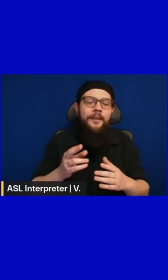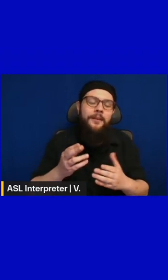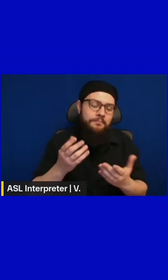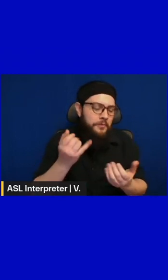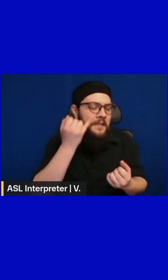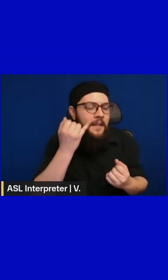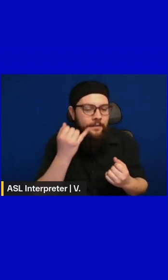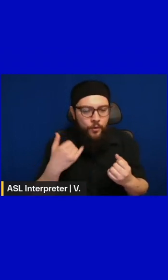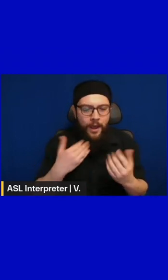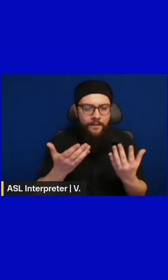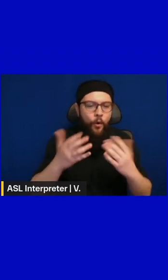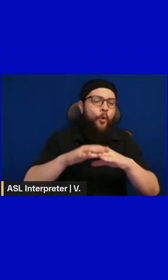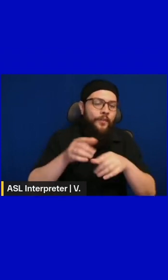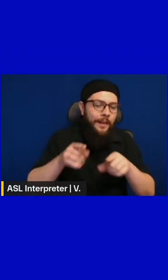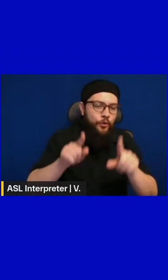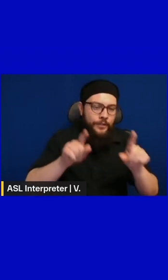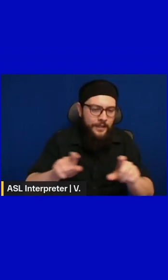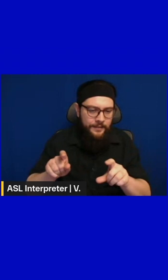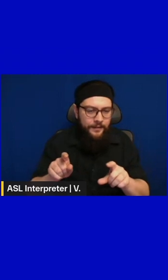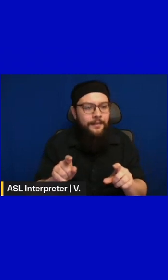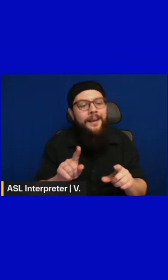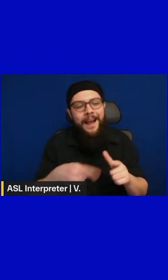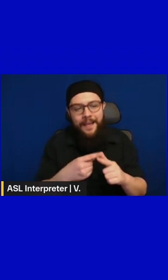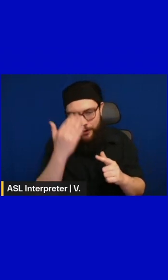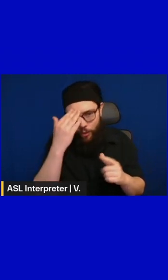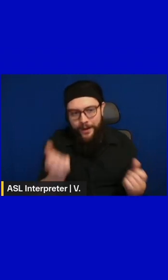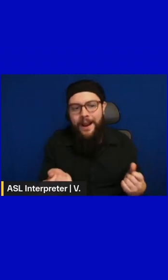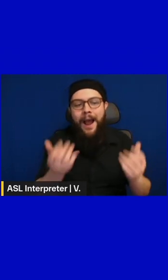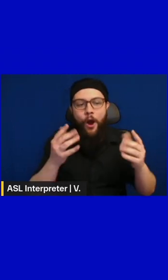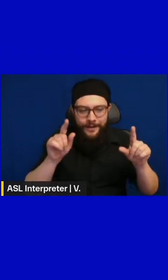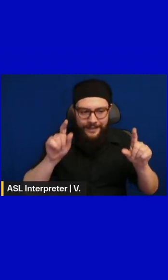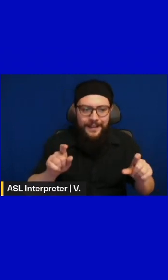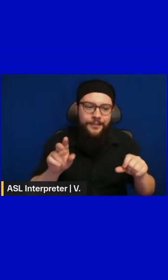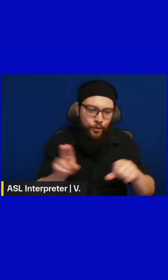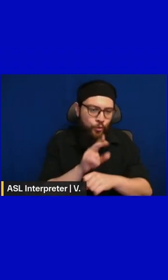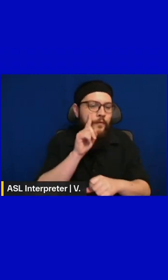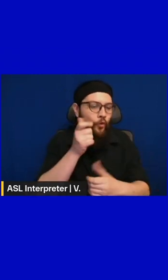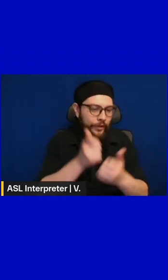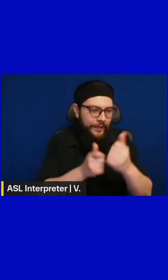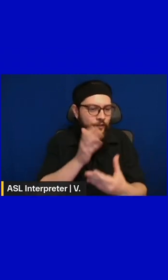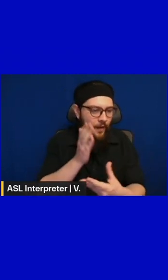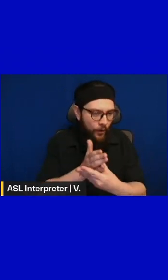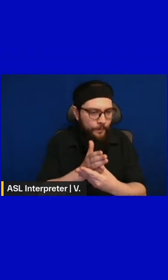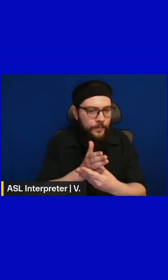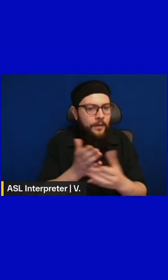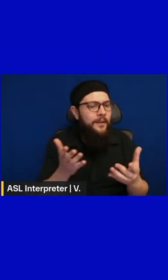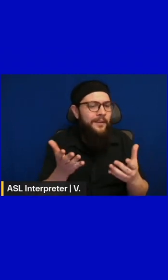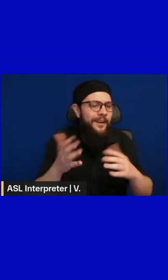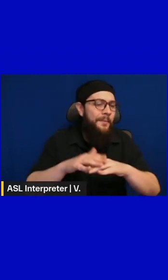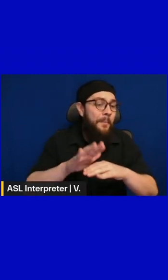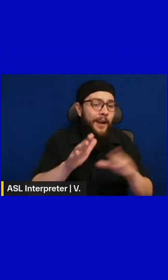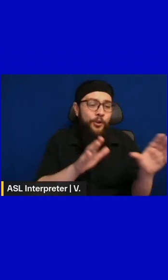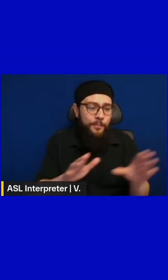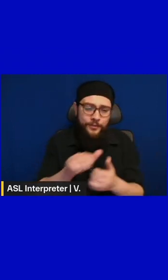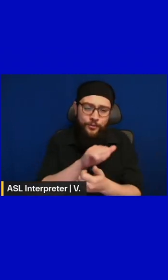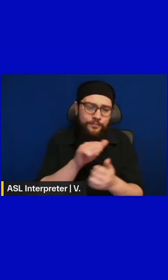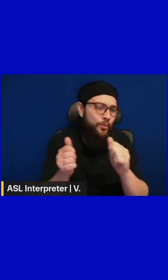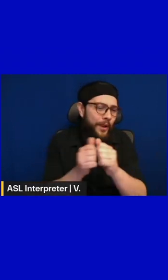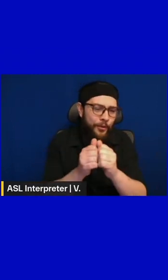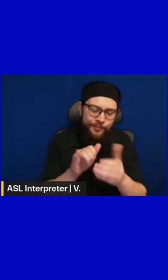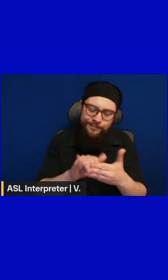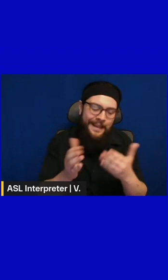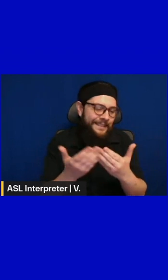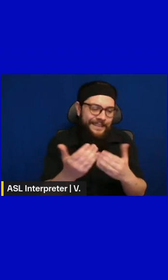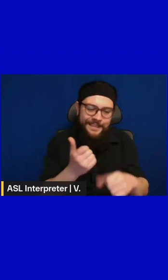testing. And then knowing how many tests to put in per test file. Combine your plans together. That makes sense. That's easy enough. But